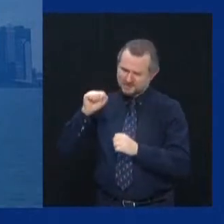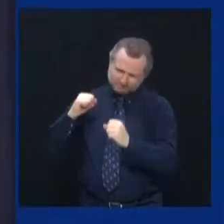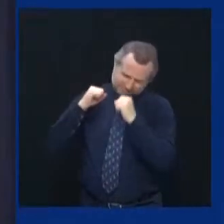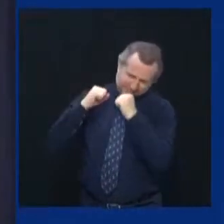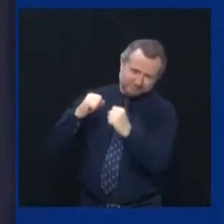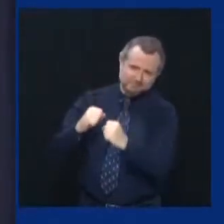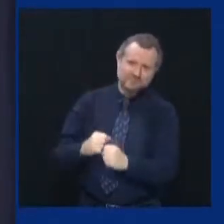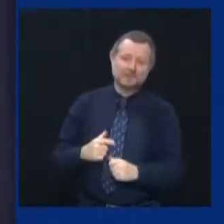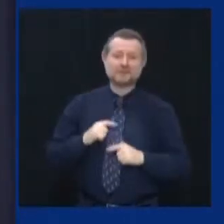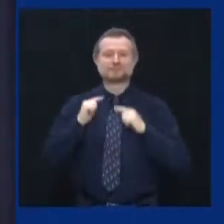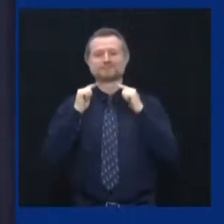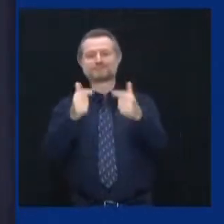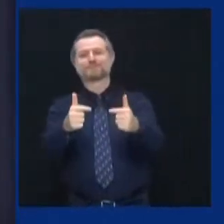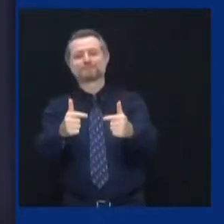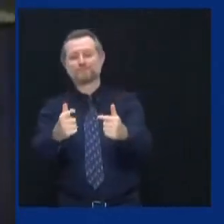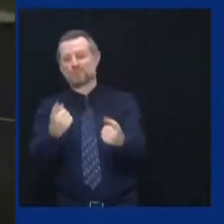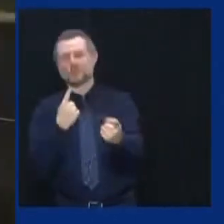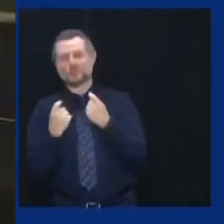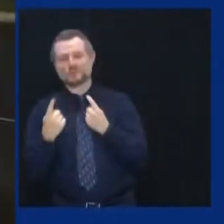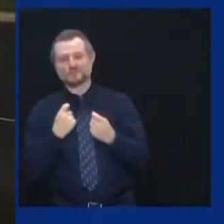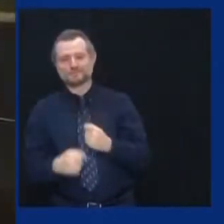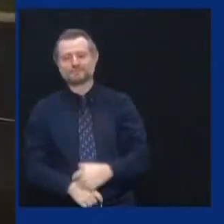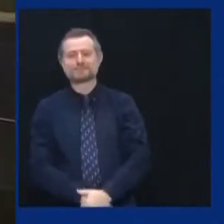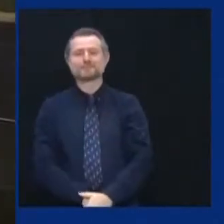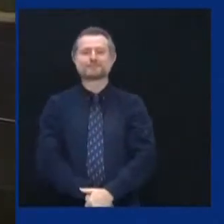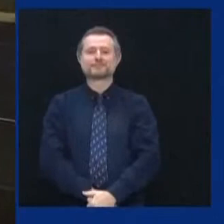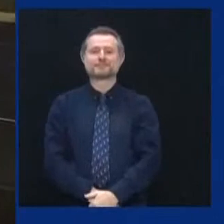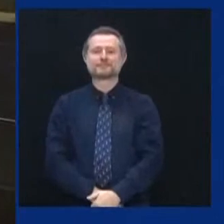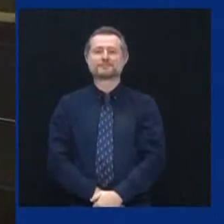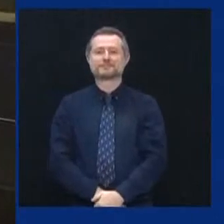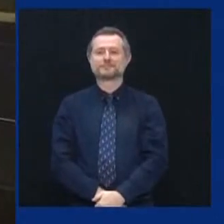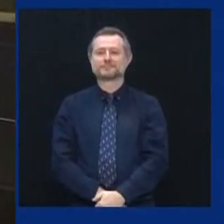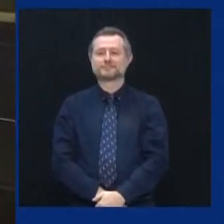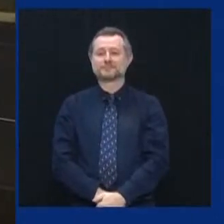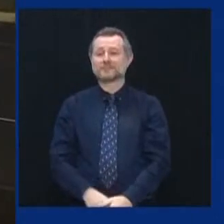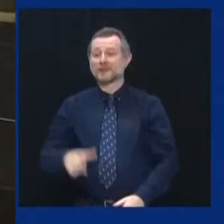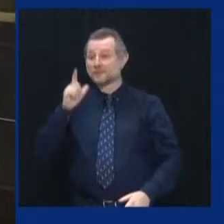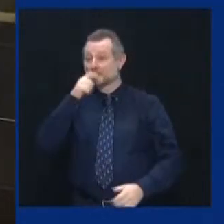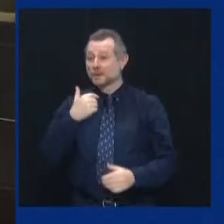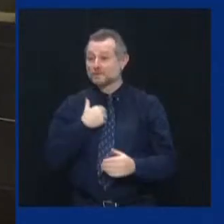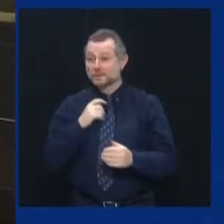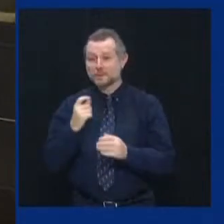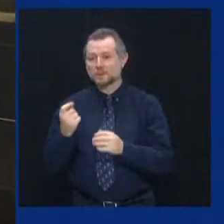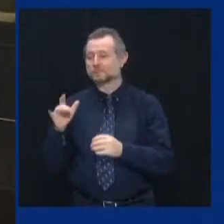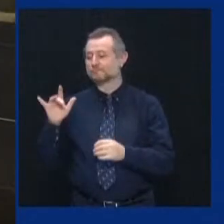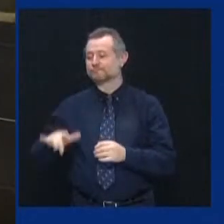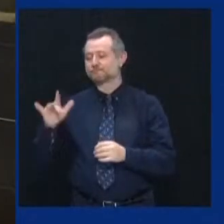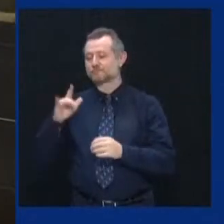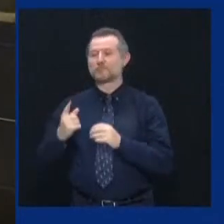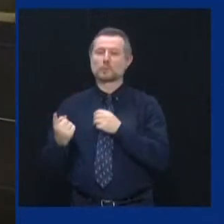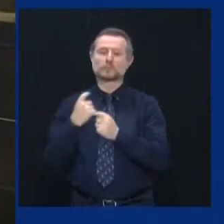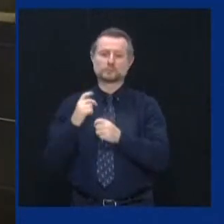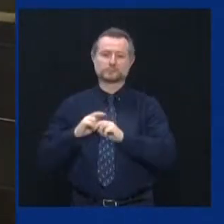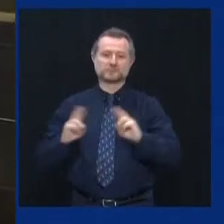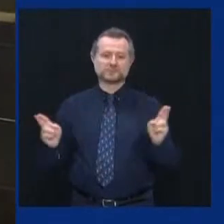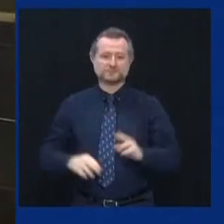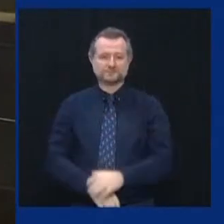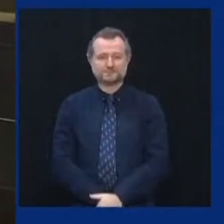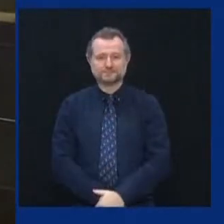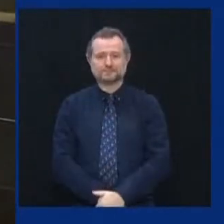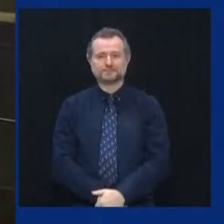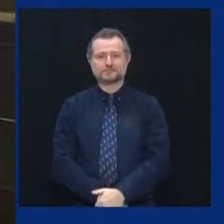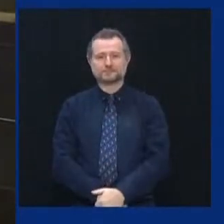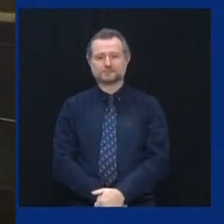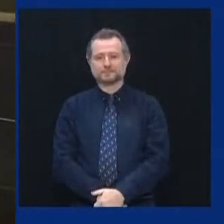Questions? Thank you, Governor. If you would like to ask a question, please use the raise hand function at the bottom of your window. We'll take a